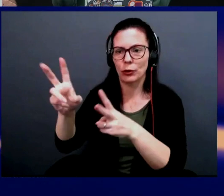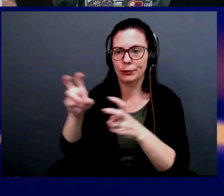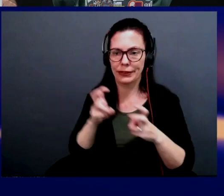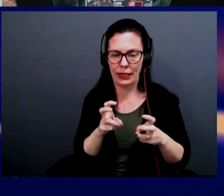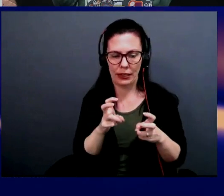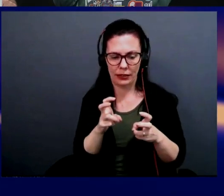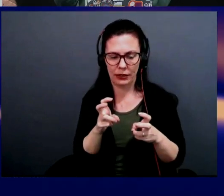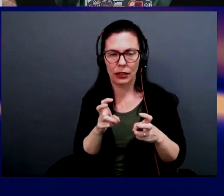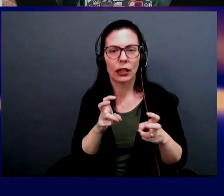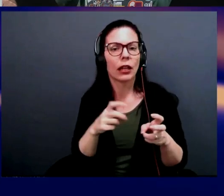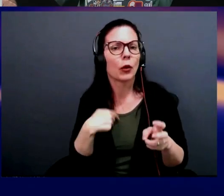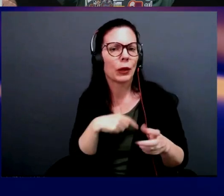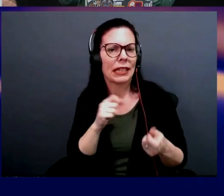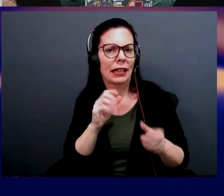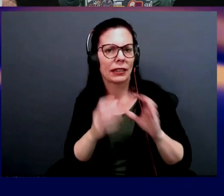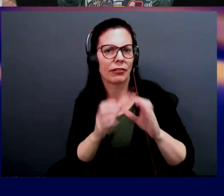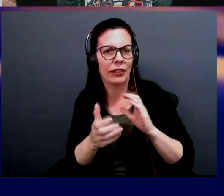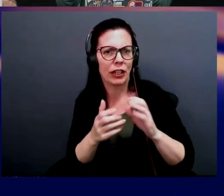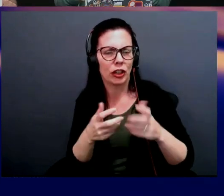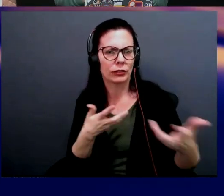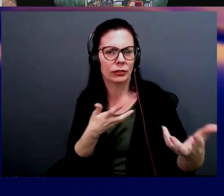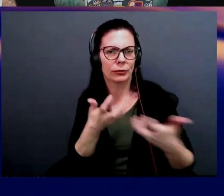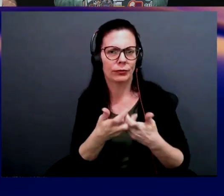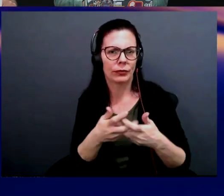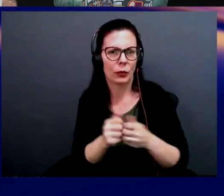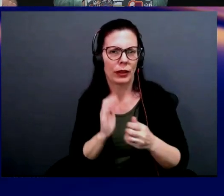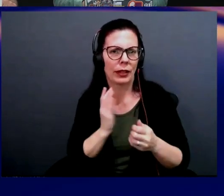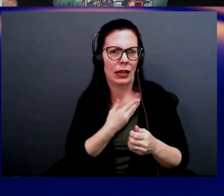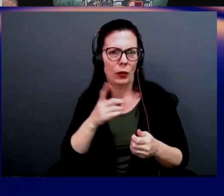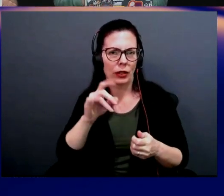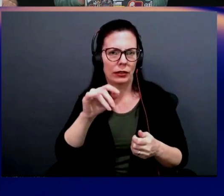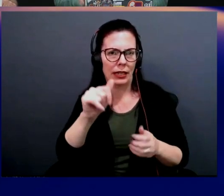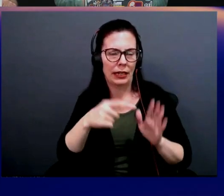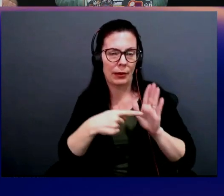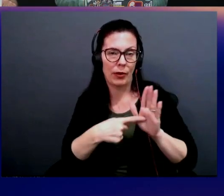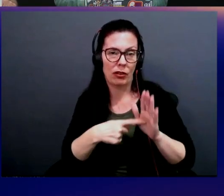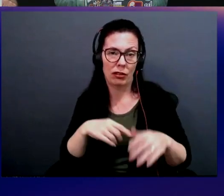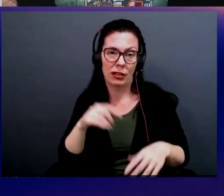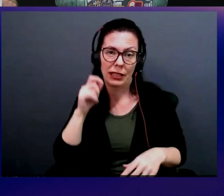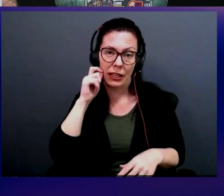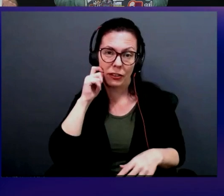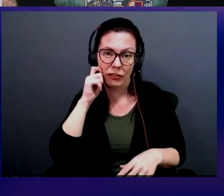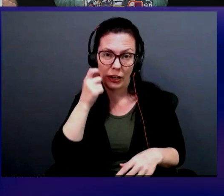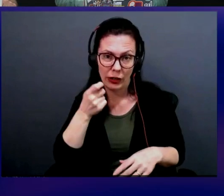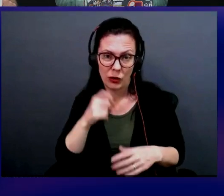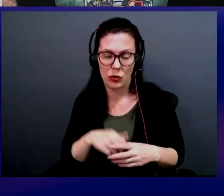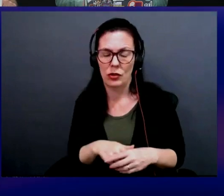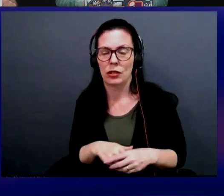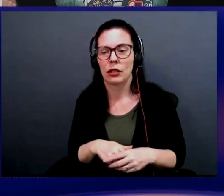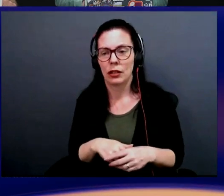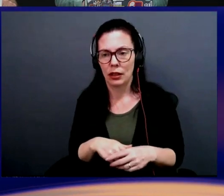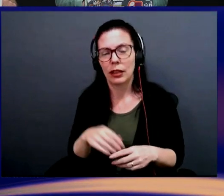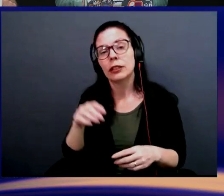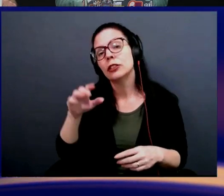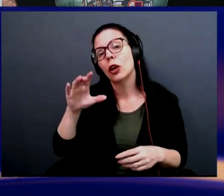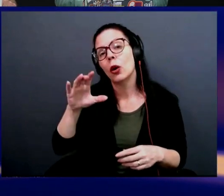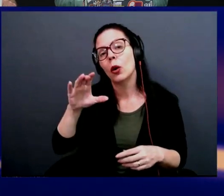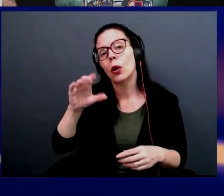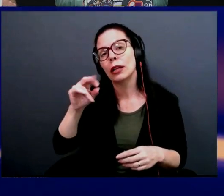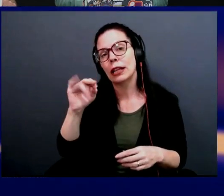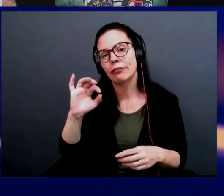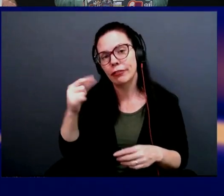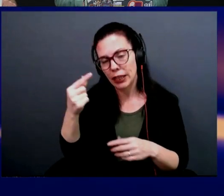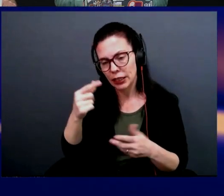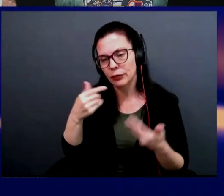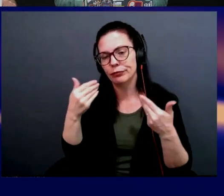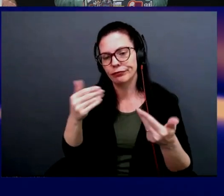can configure it to bind it to our data models, which is pretty cool. So click configure, and